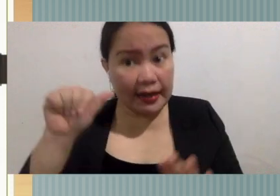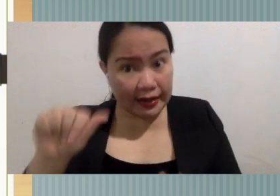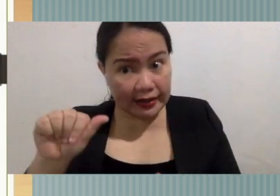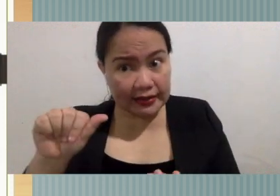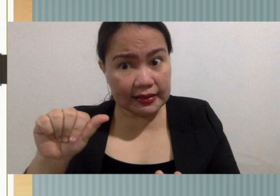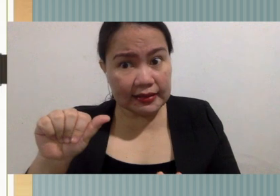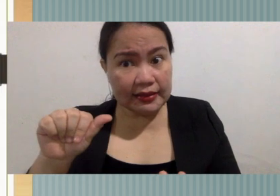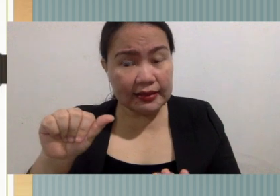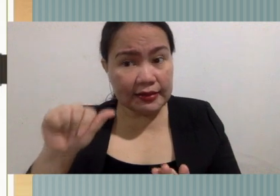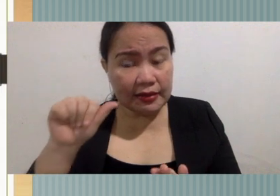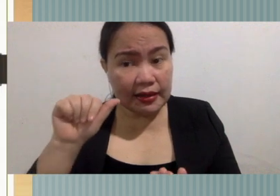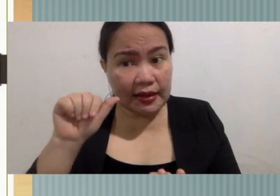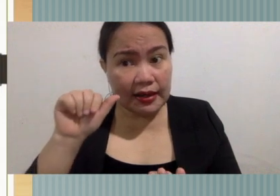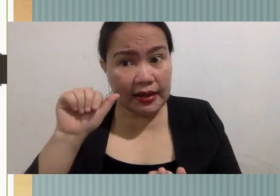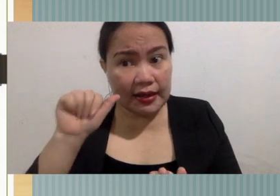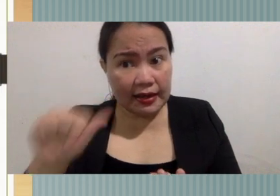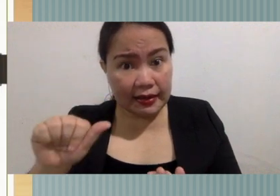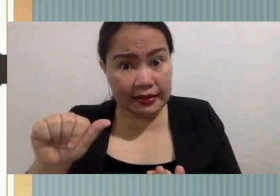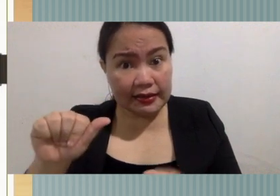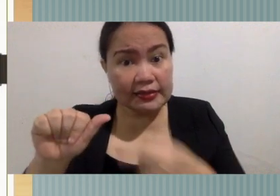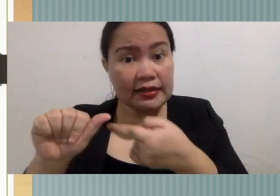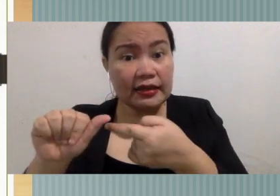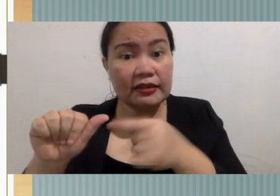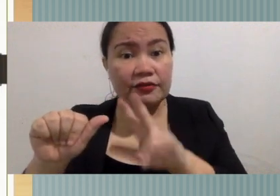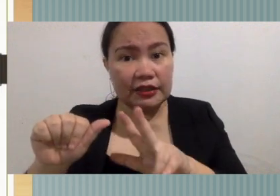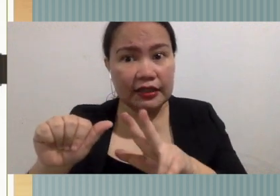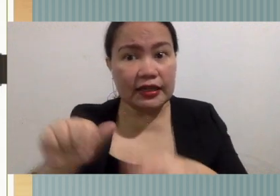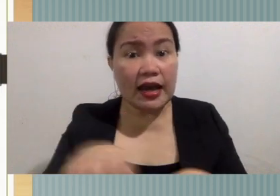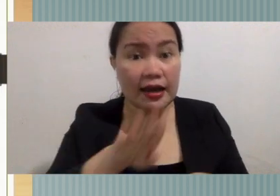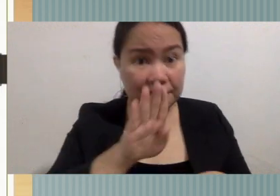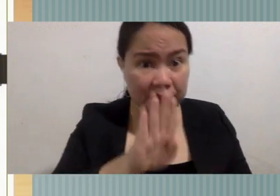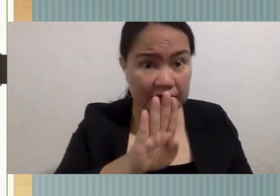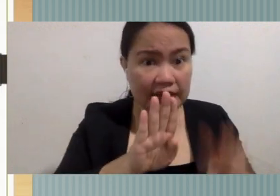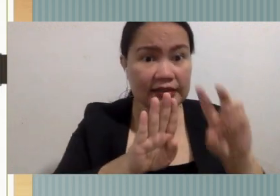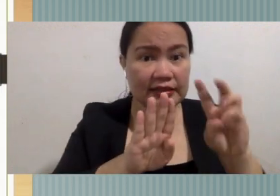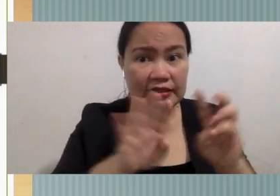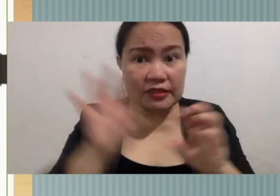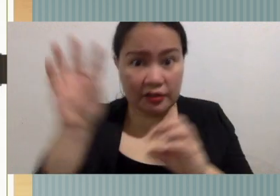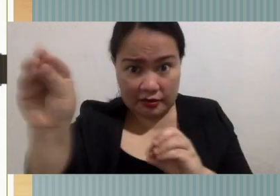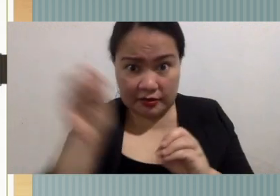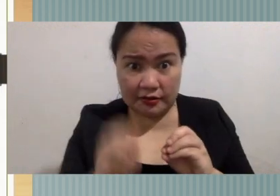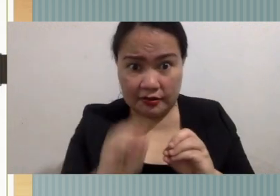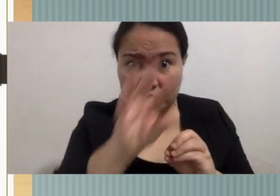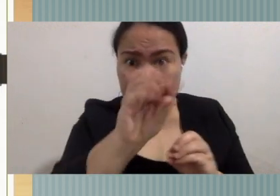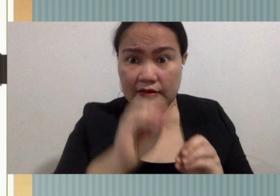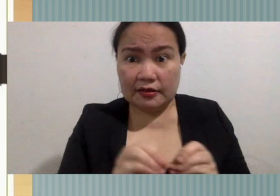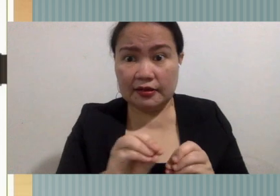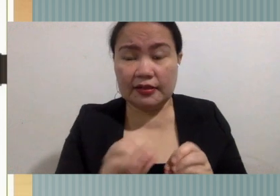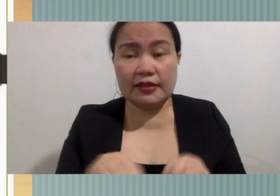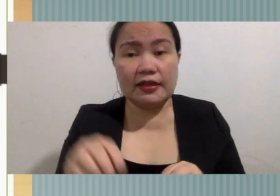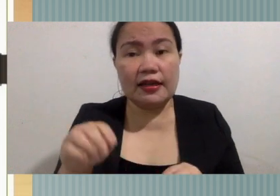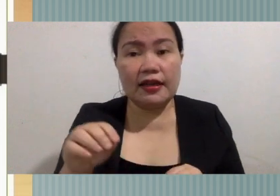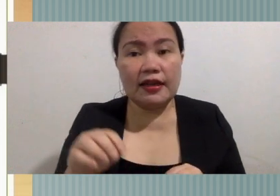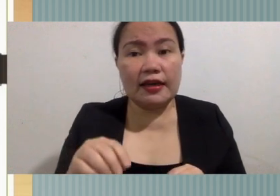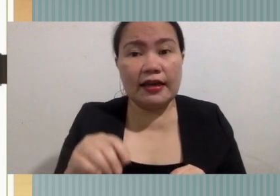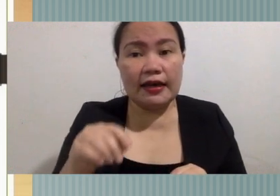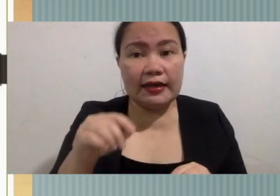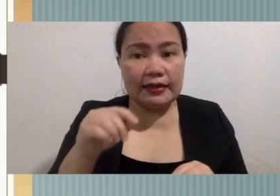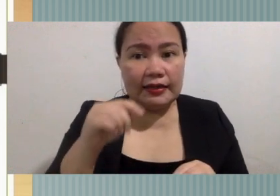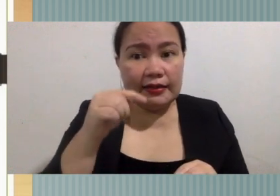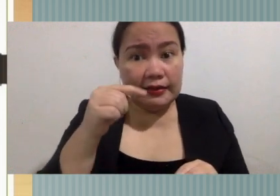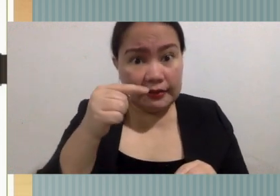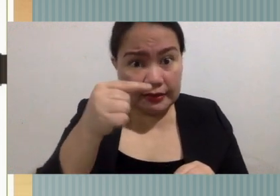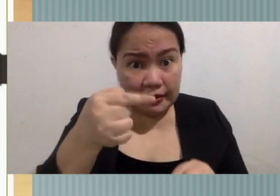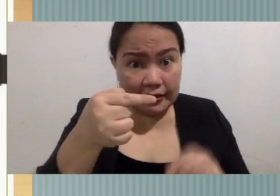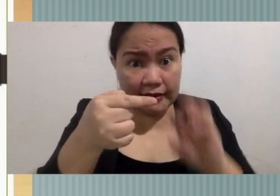is 6. And yung value ng a natin is negative 3. So, substitute lang natin. So, negative 6 divided